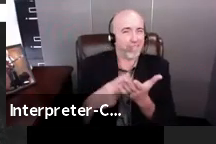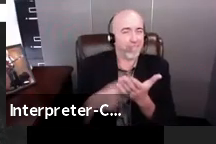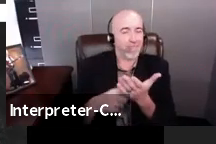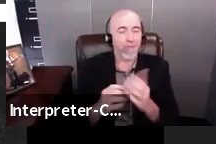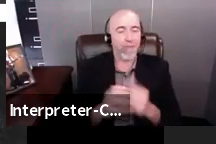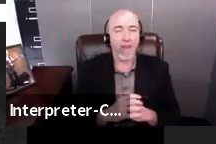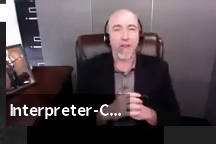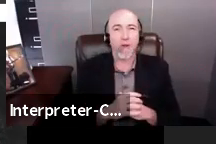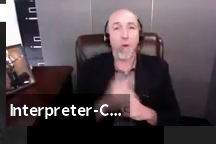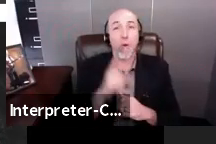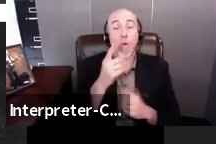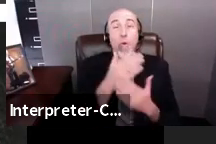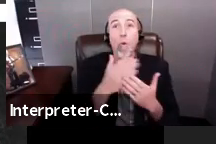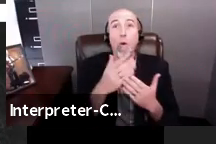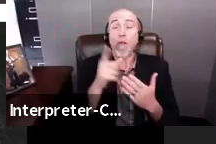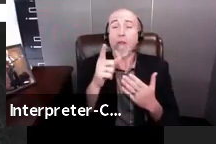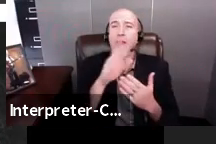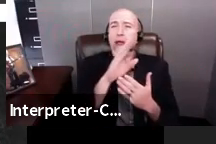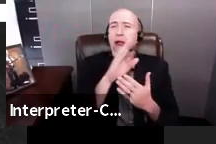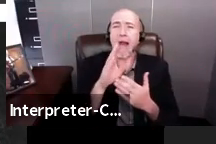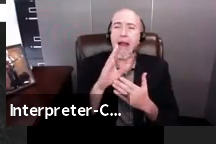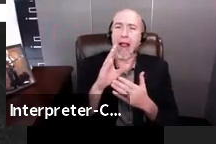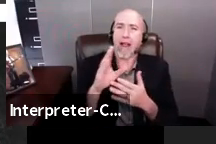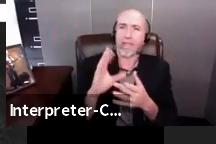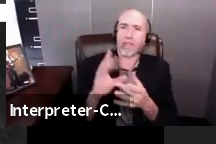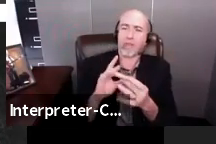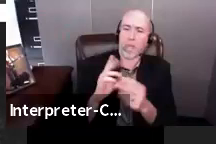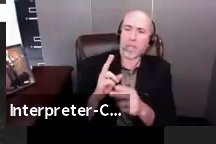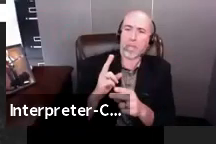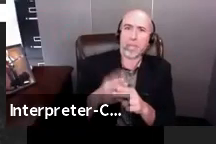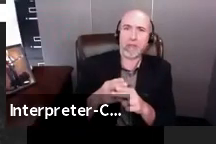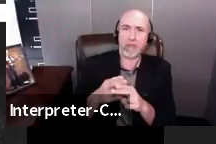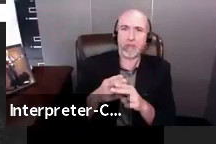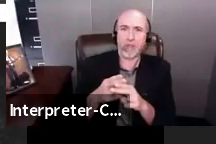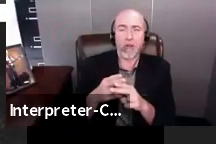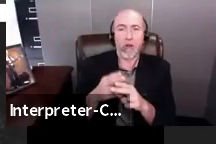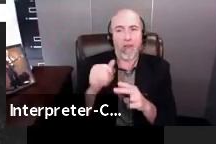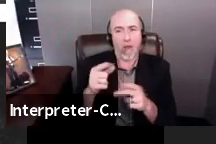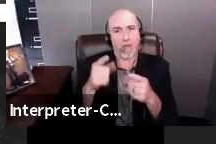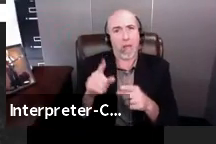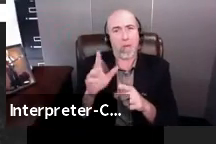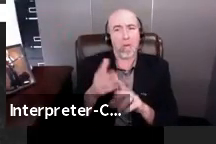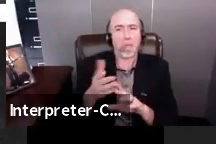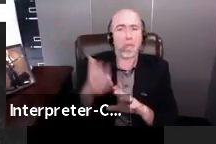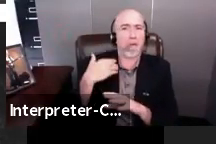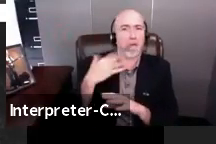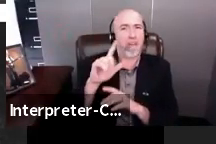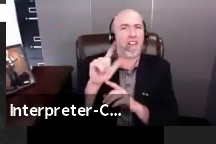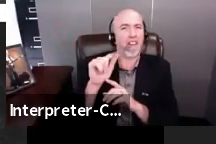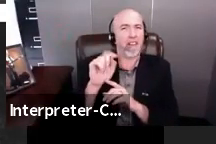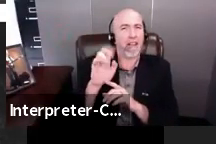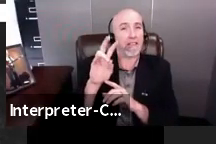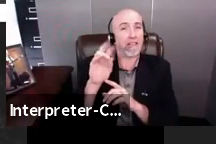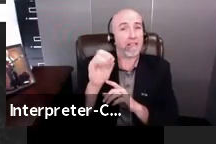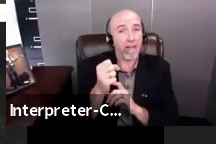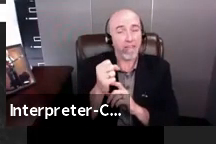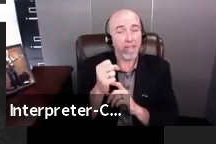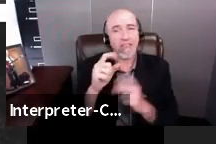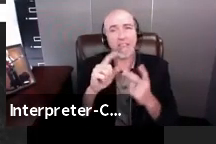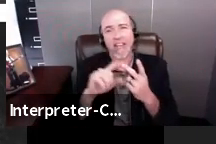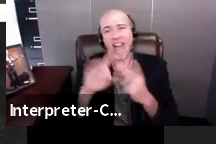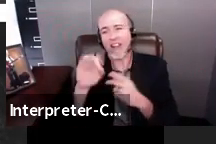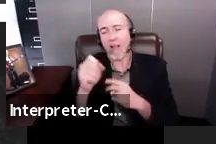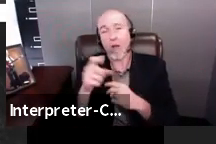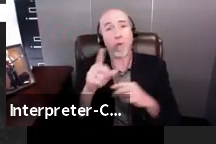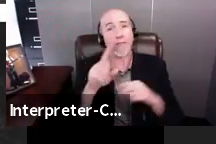never mentioned back in the late 70s and early 80s was a national group called the American Coalition